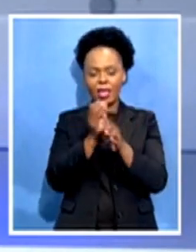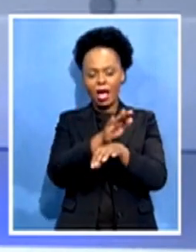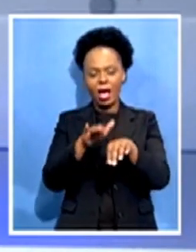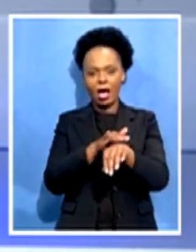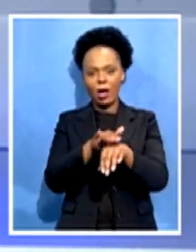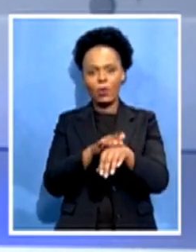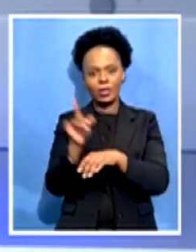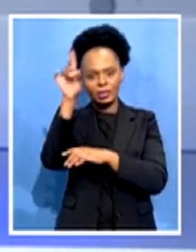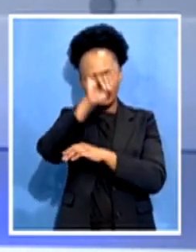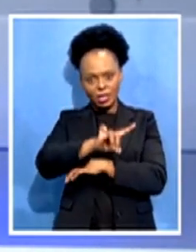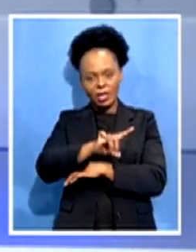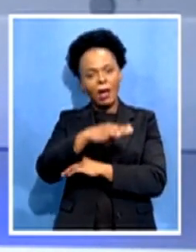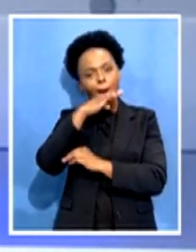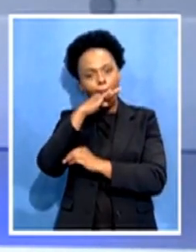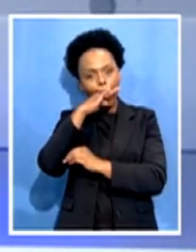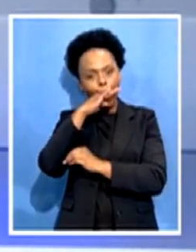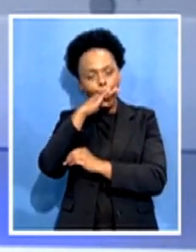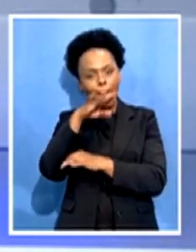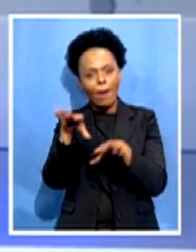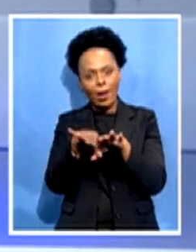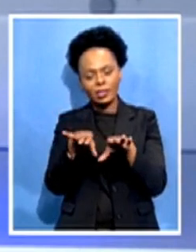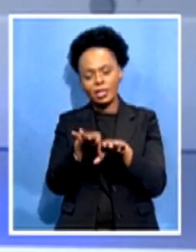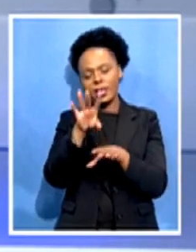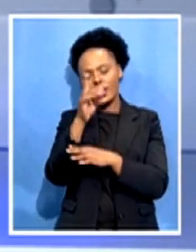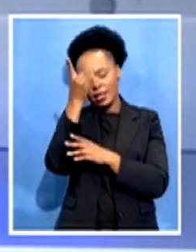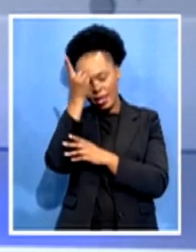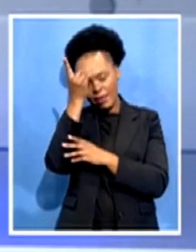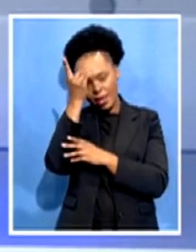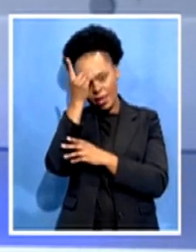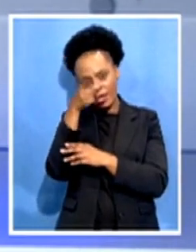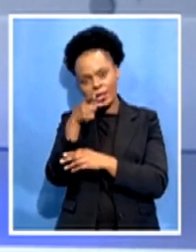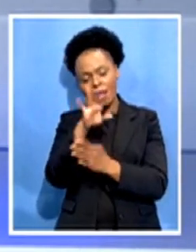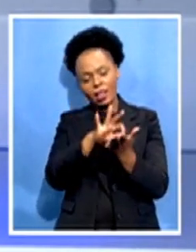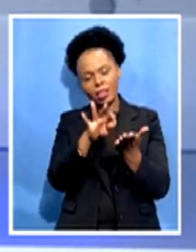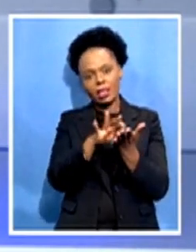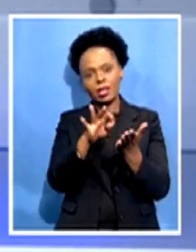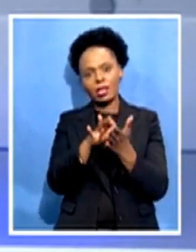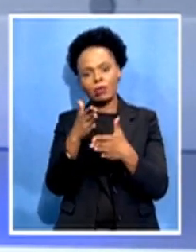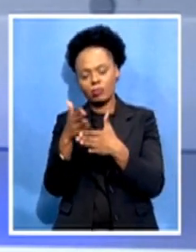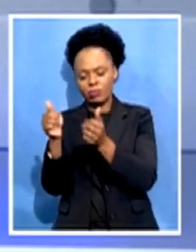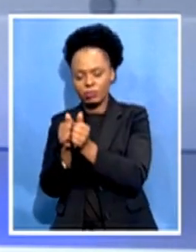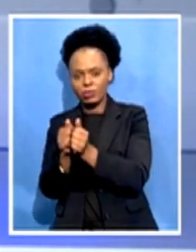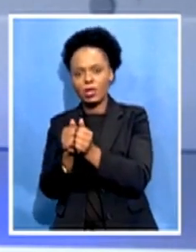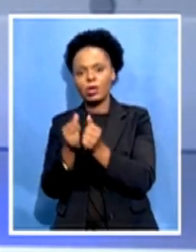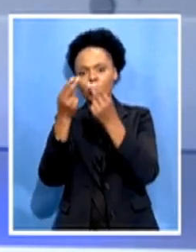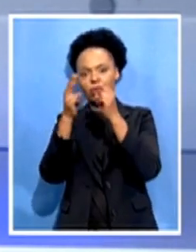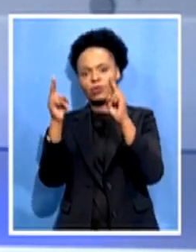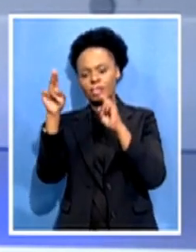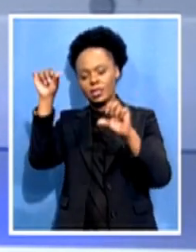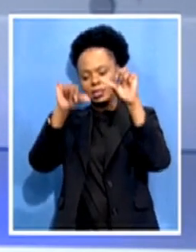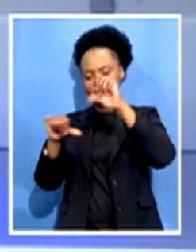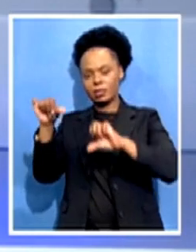Harbour. The cleanup event is in collaboration with the Norwegian University of Science and Technology and the Association